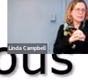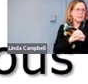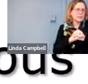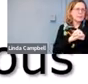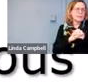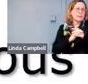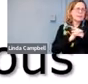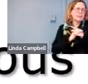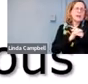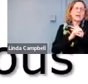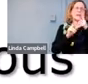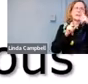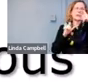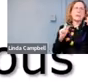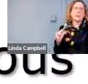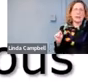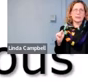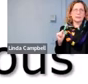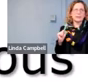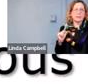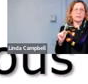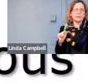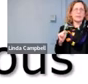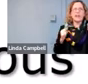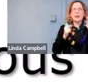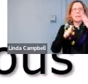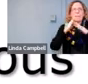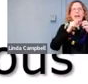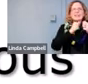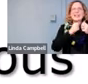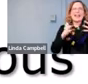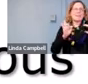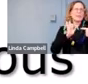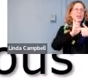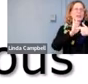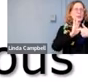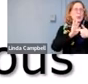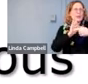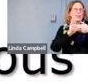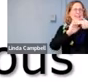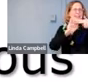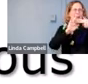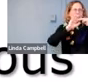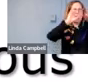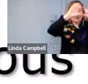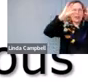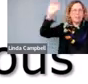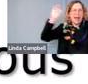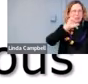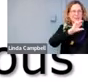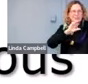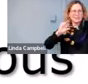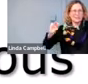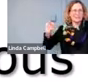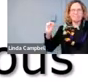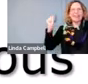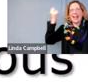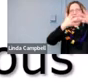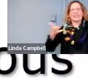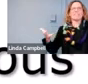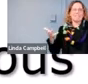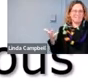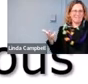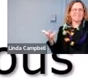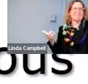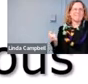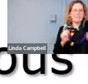And so the cumulative impacts for the Great Lakes are very complex. Basically, everything I showed you in the slide with all of those